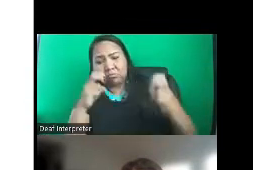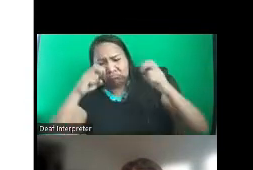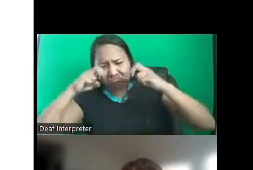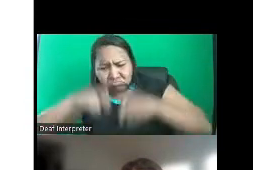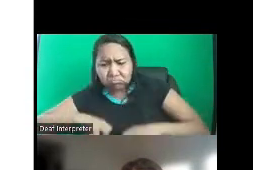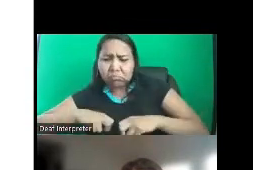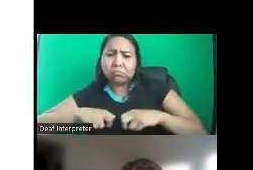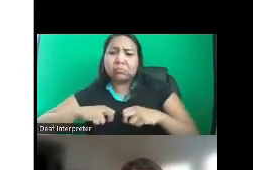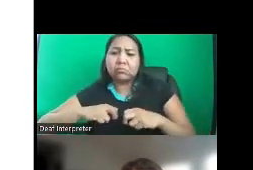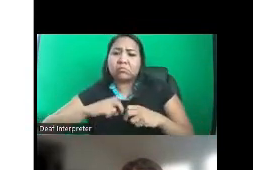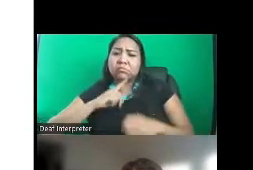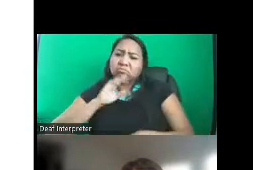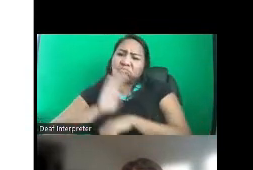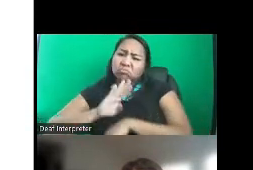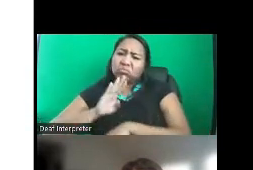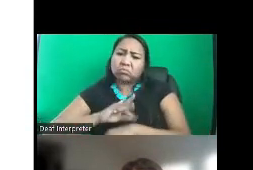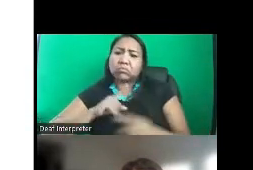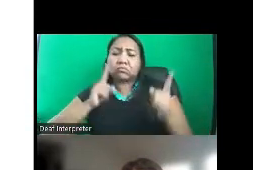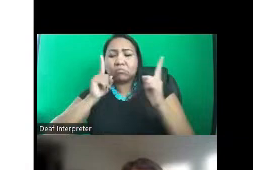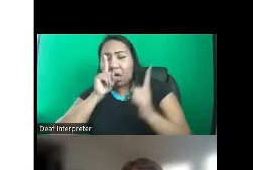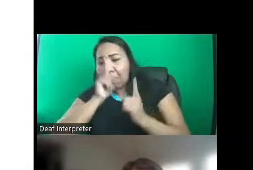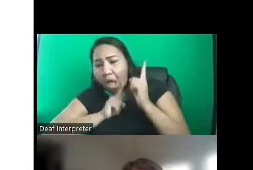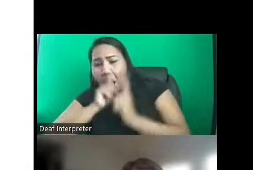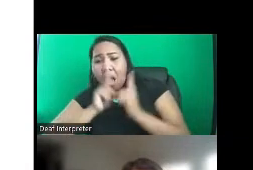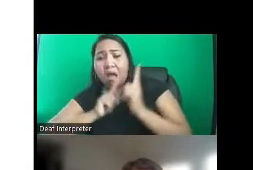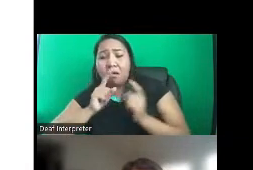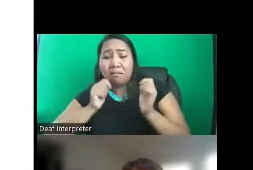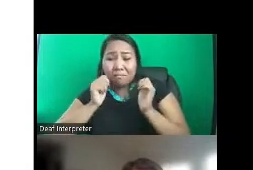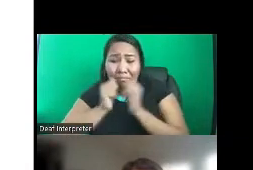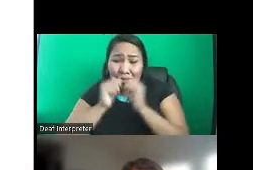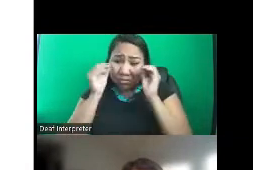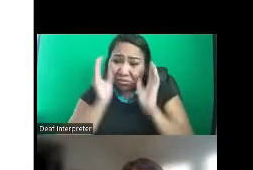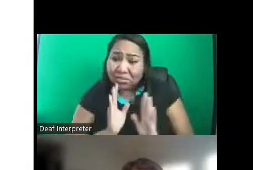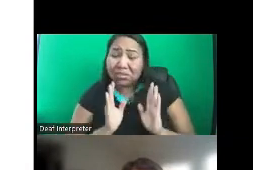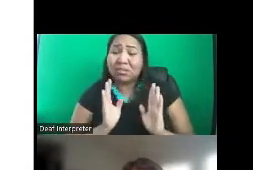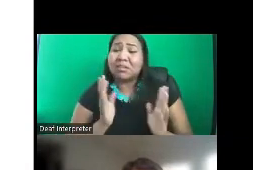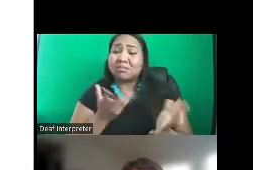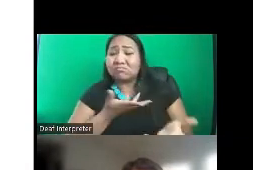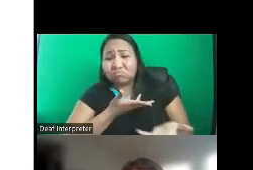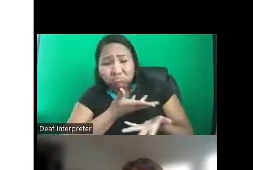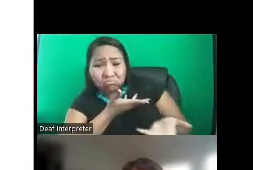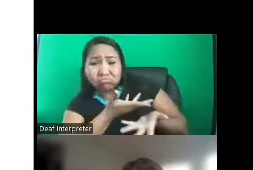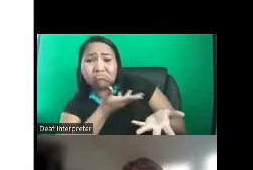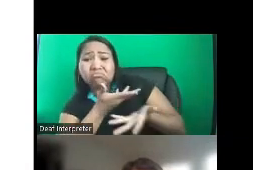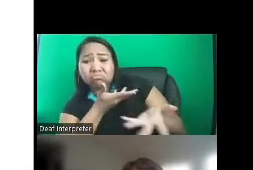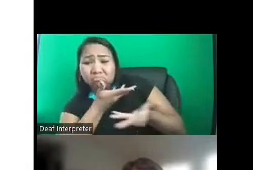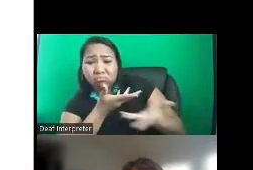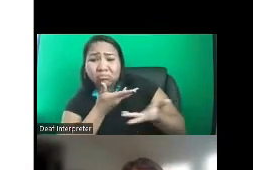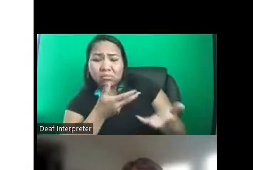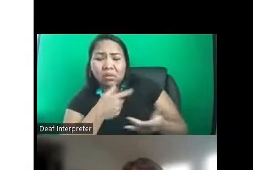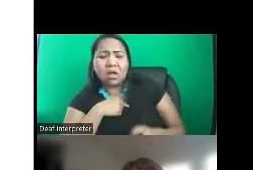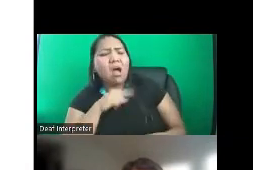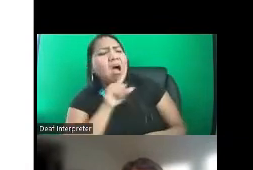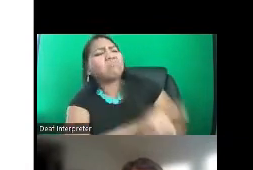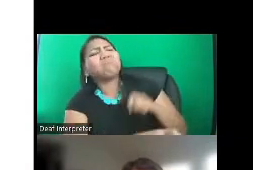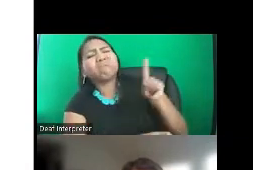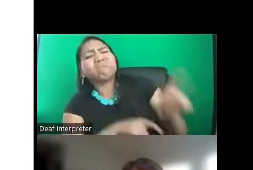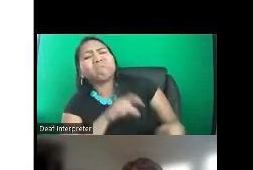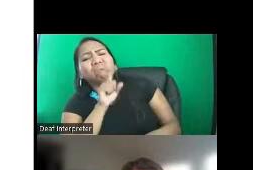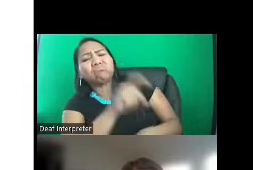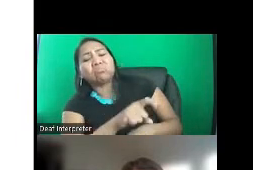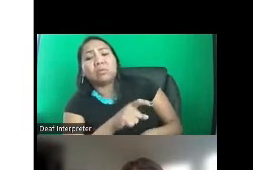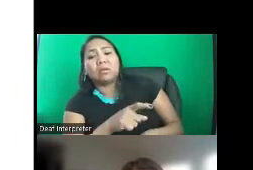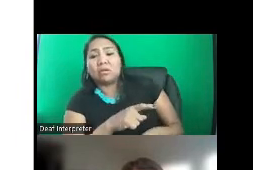one-on-one time with my professors, and we would go over questions, and they wouldn't give me the answer,